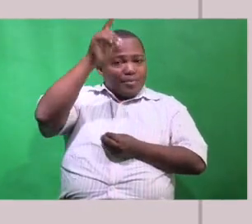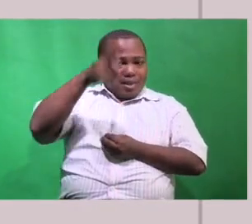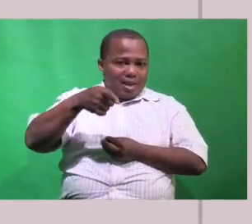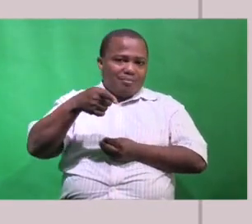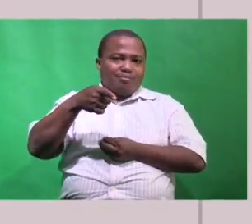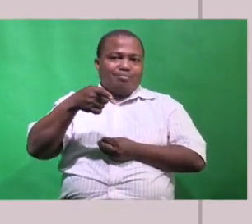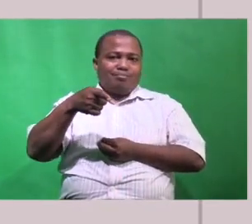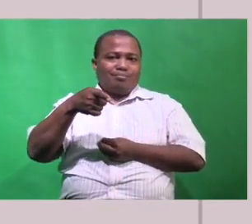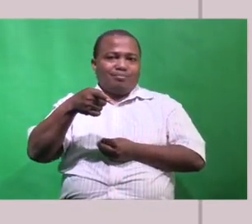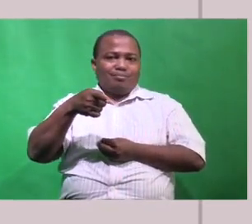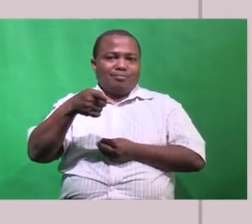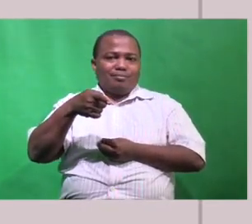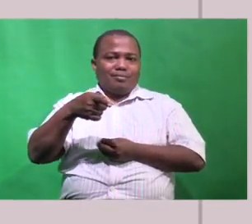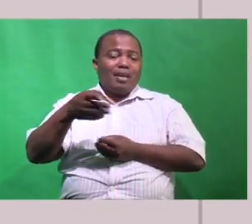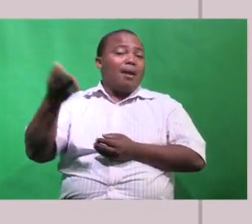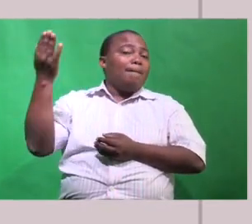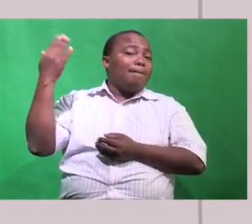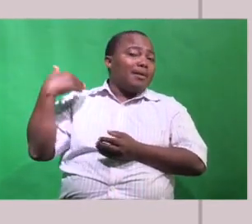become